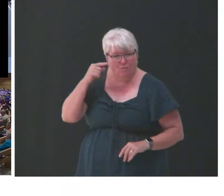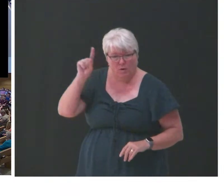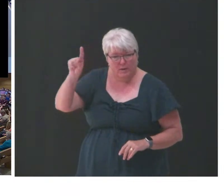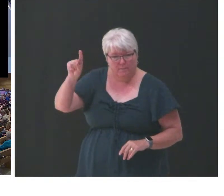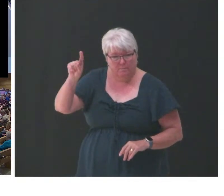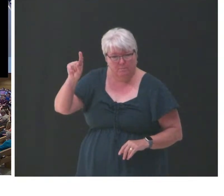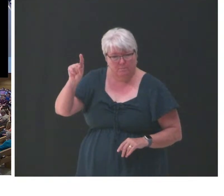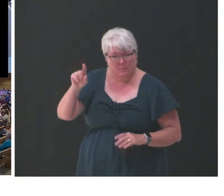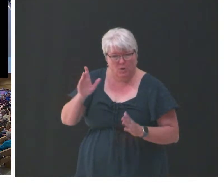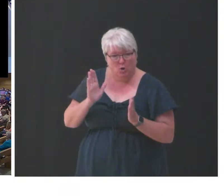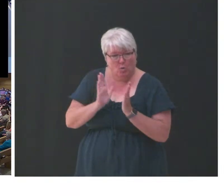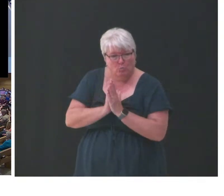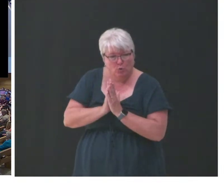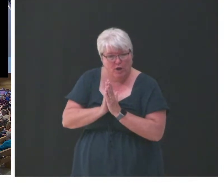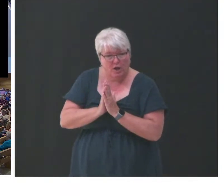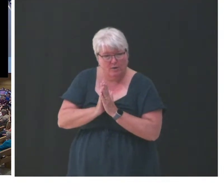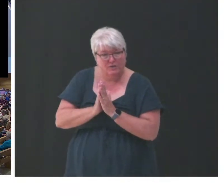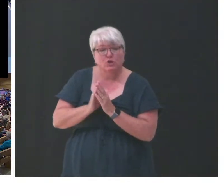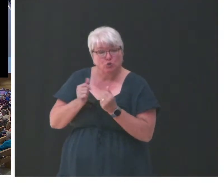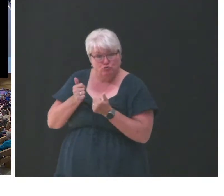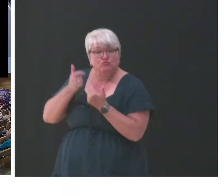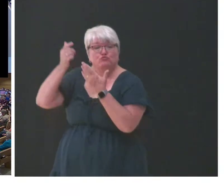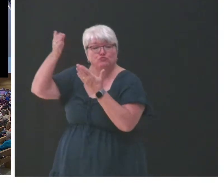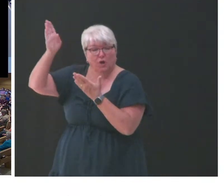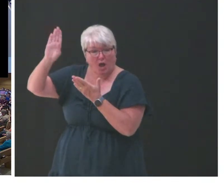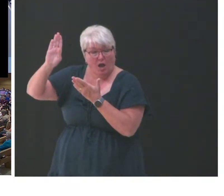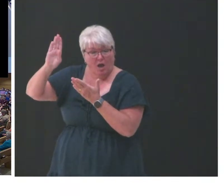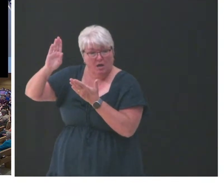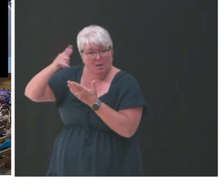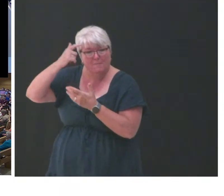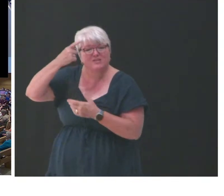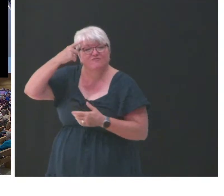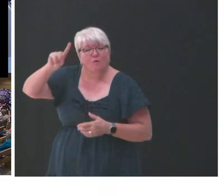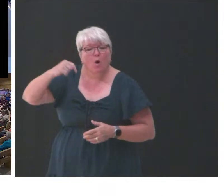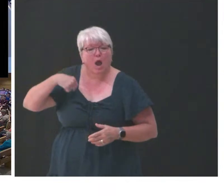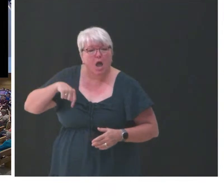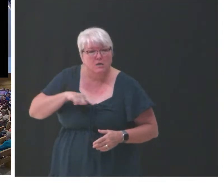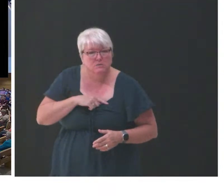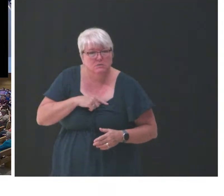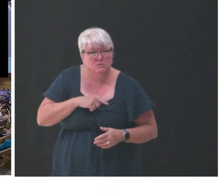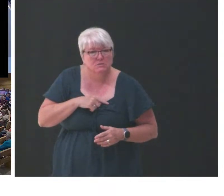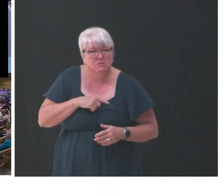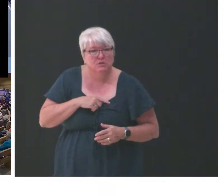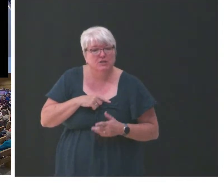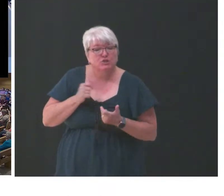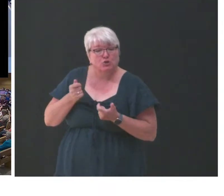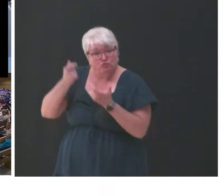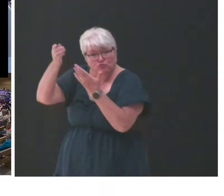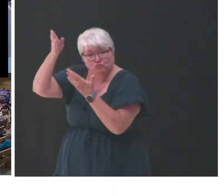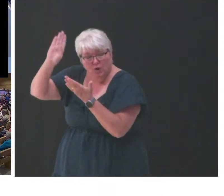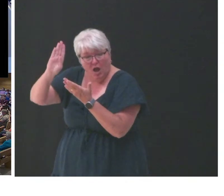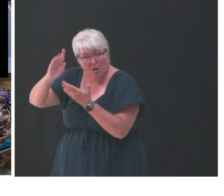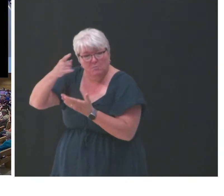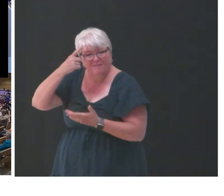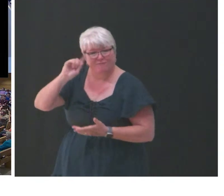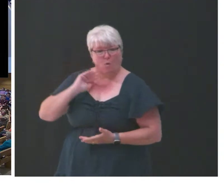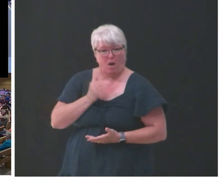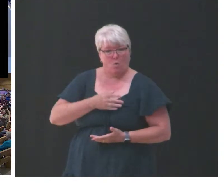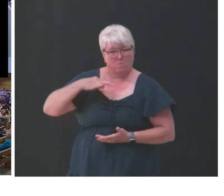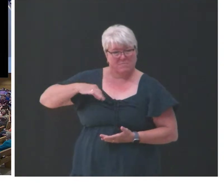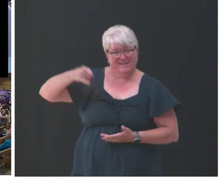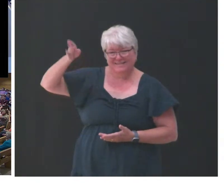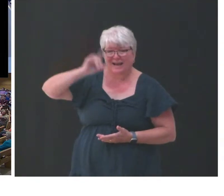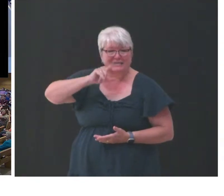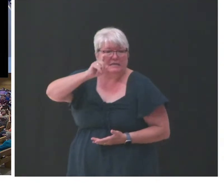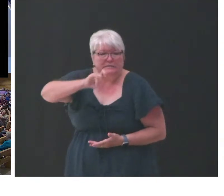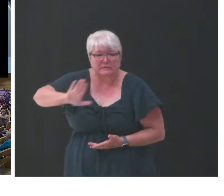Prayer is to God, but it's for us. It's to God, but it's for us. He doesn't need